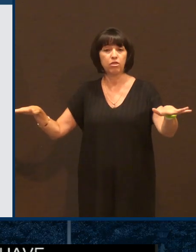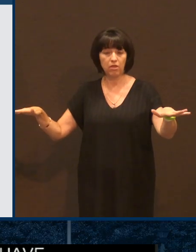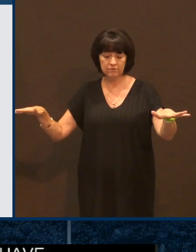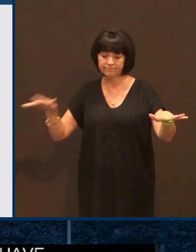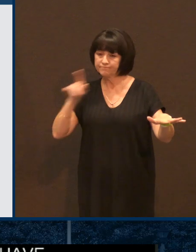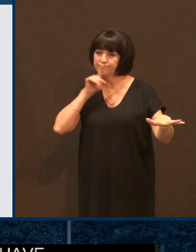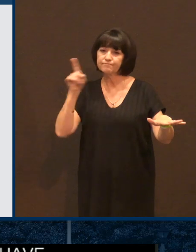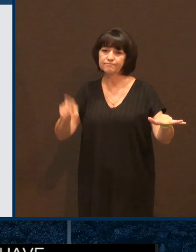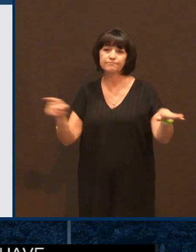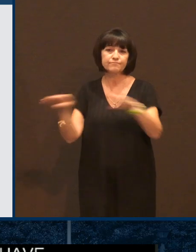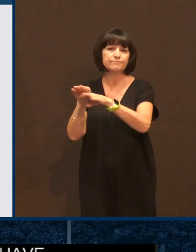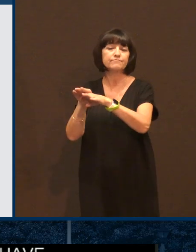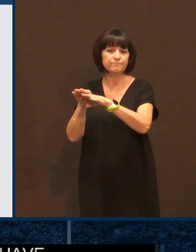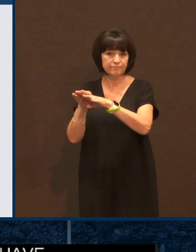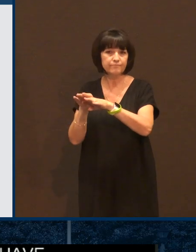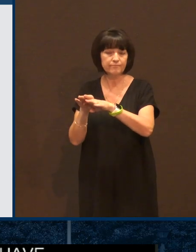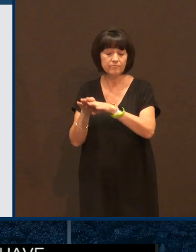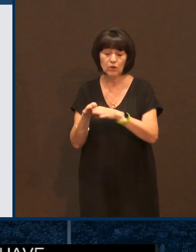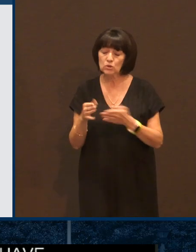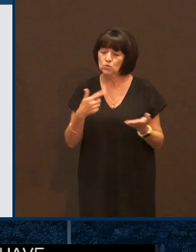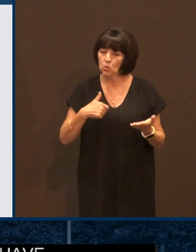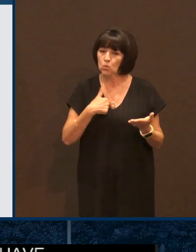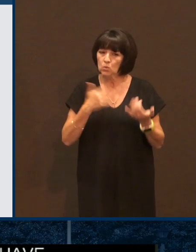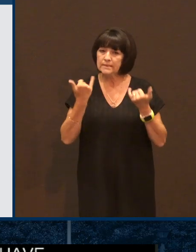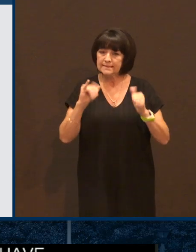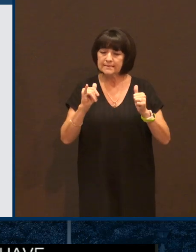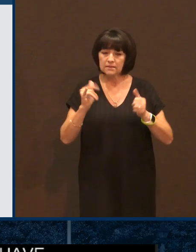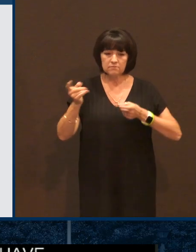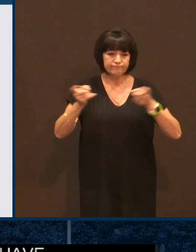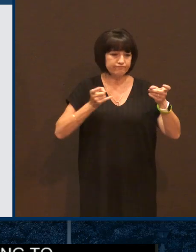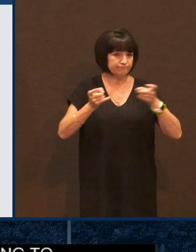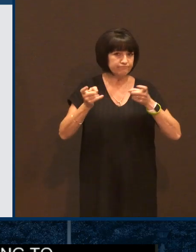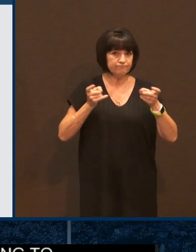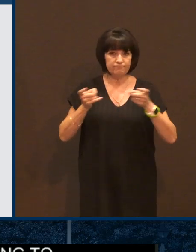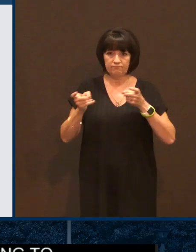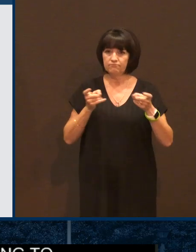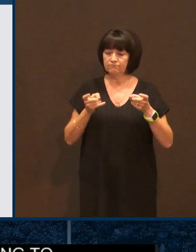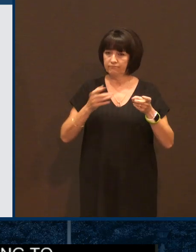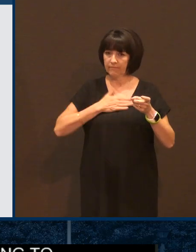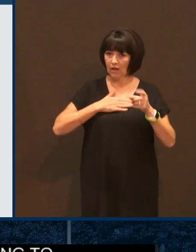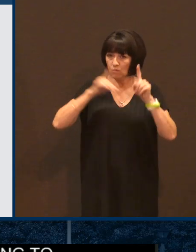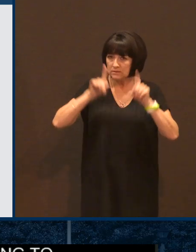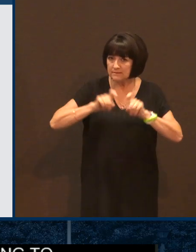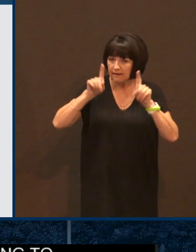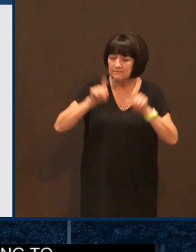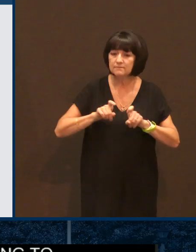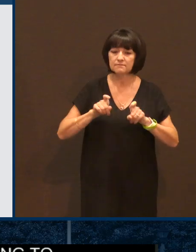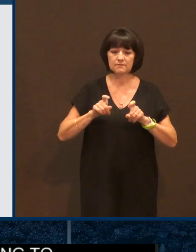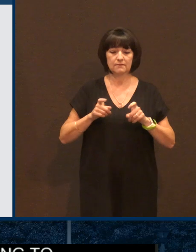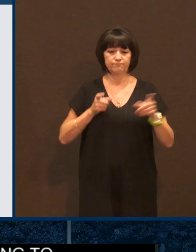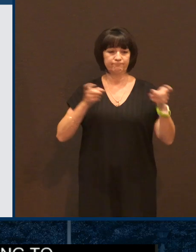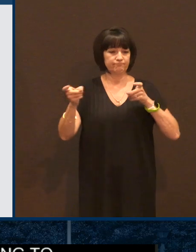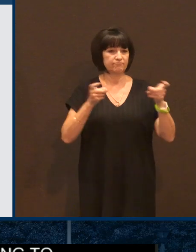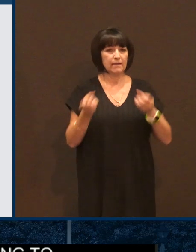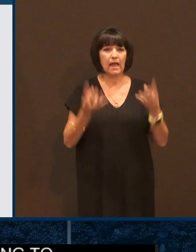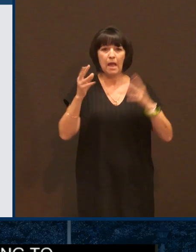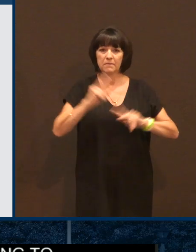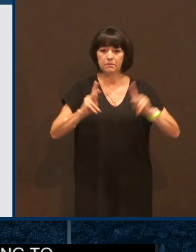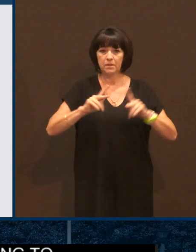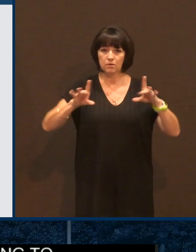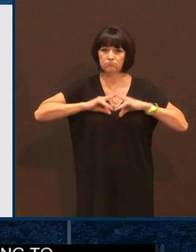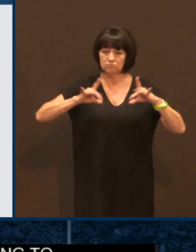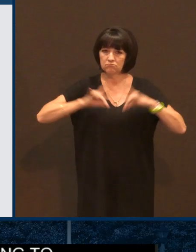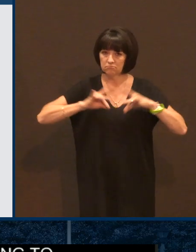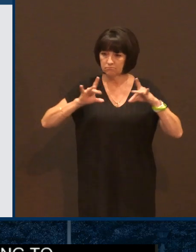managing, and that's going to be our focus. So after that 30 days, as I mentioned, after 30 days of declining cases